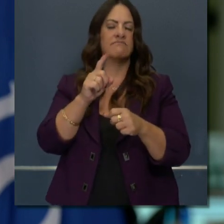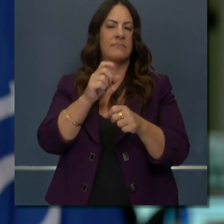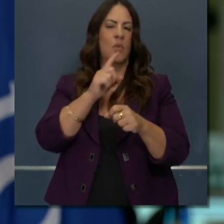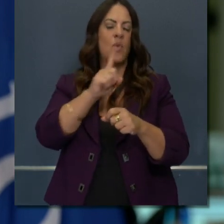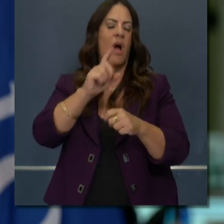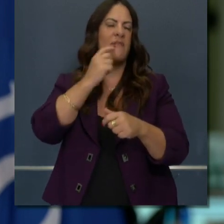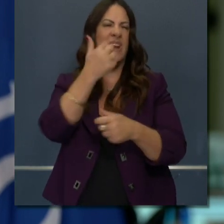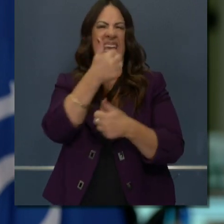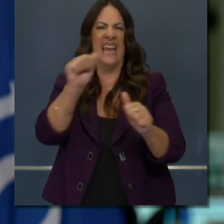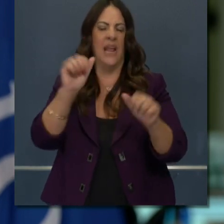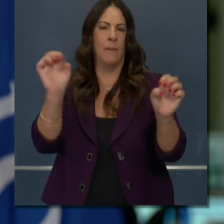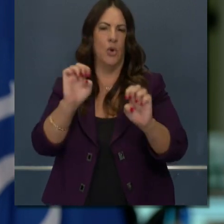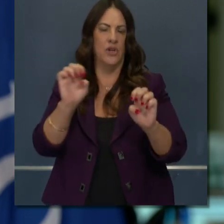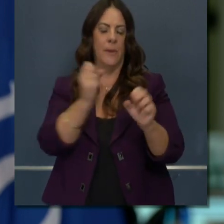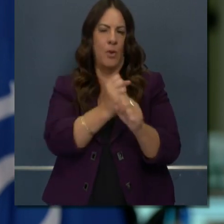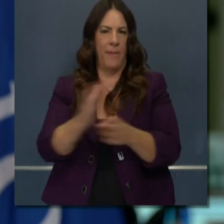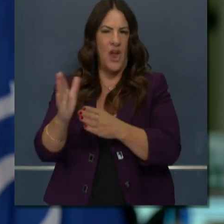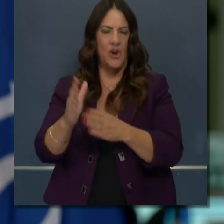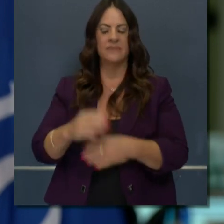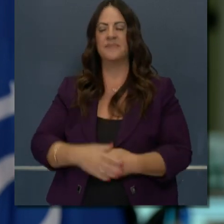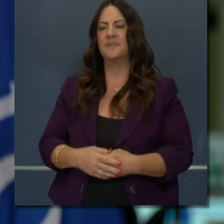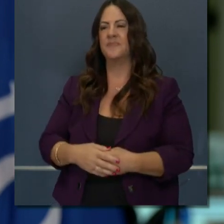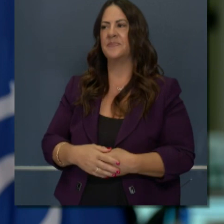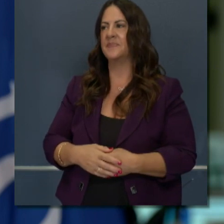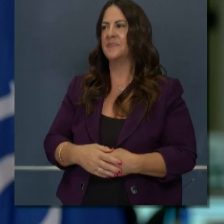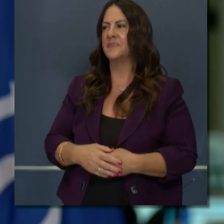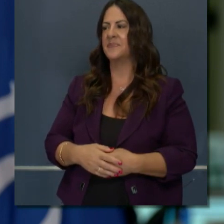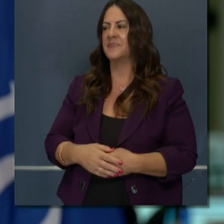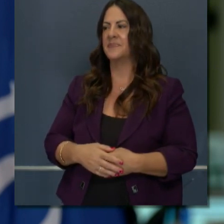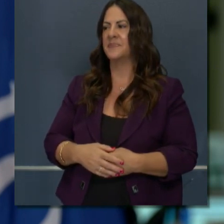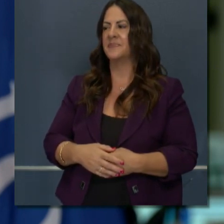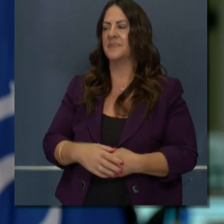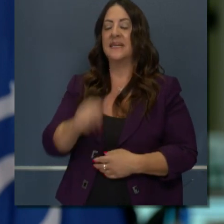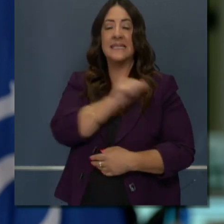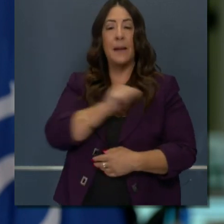and she will be providing a few comments. Thank you.